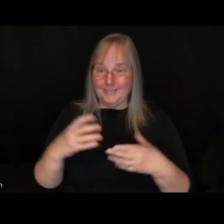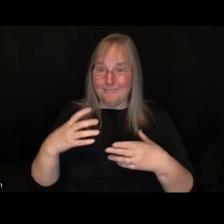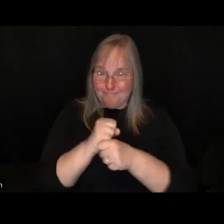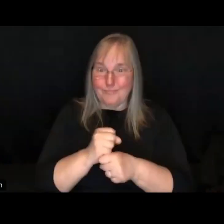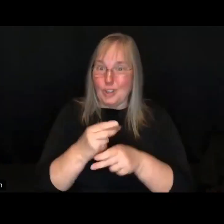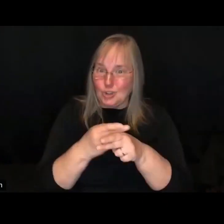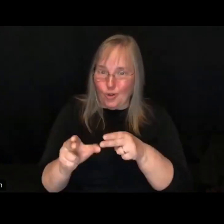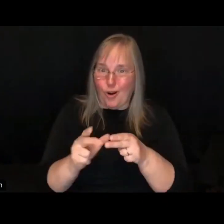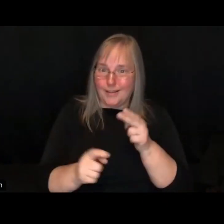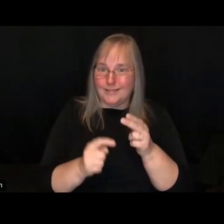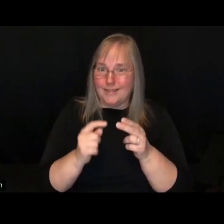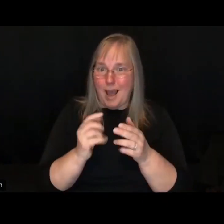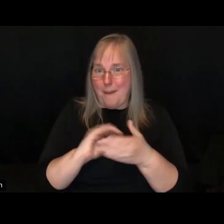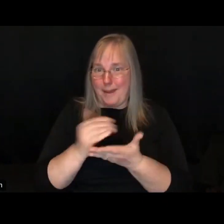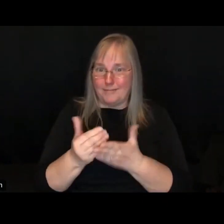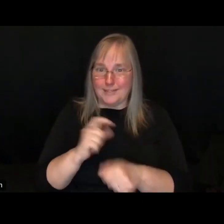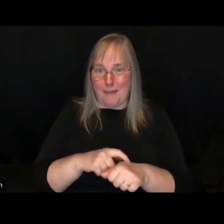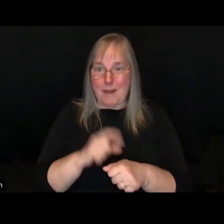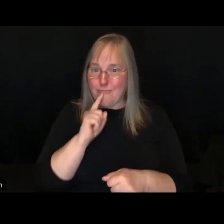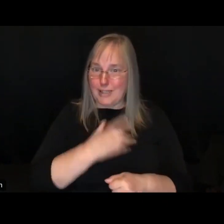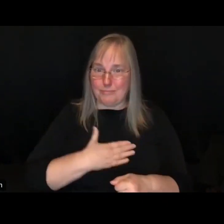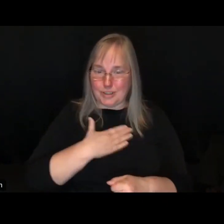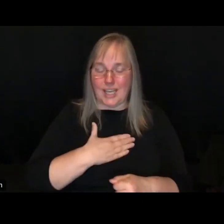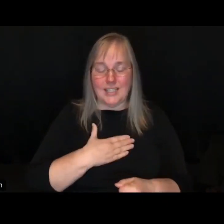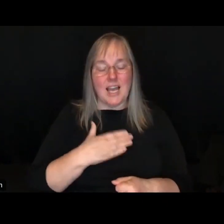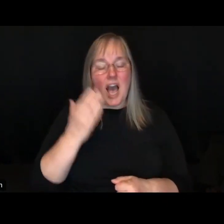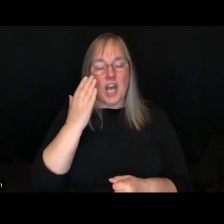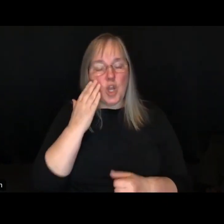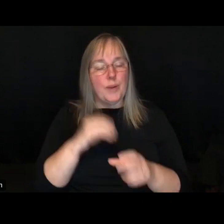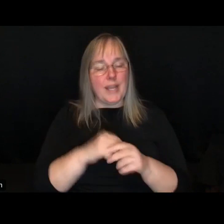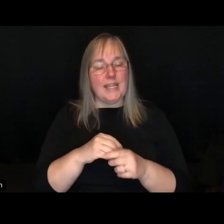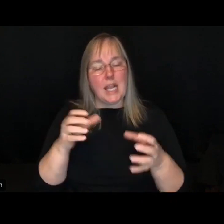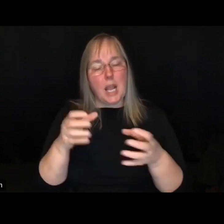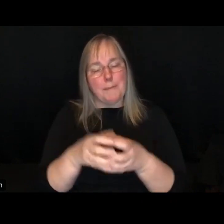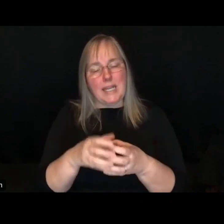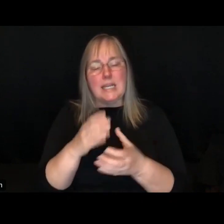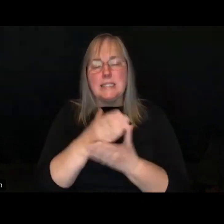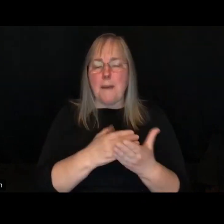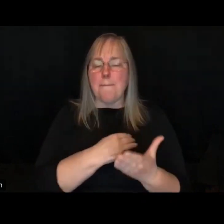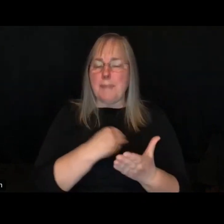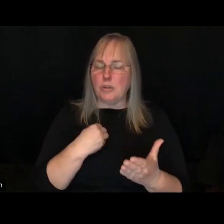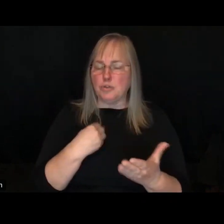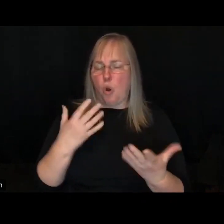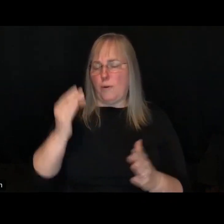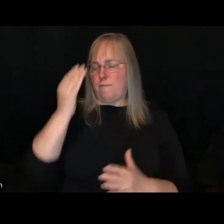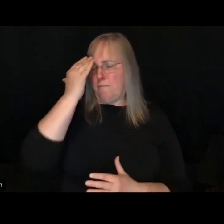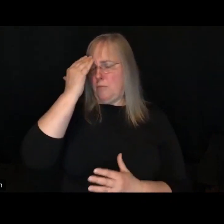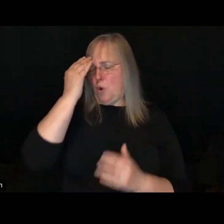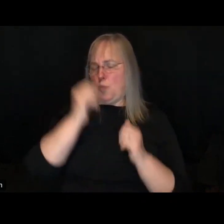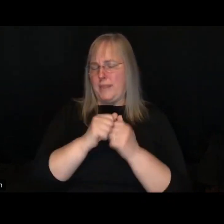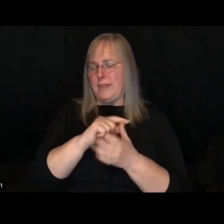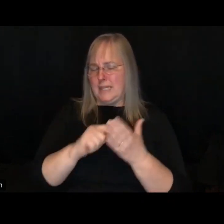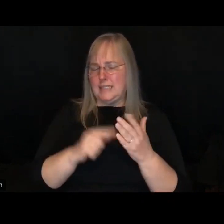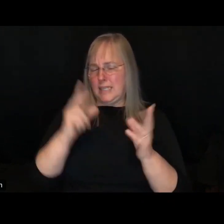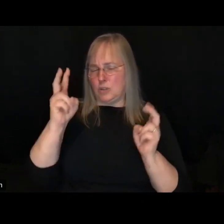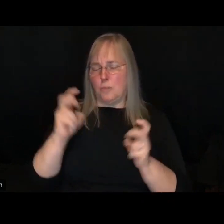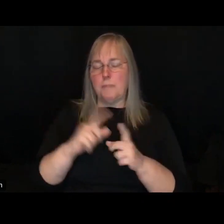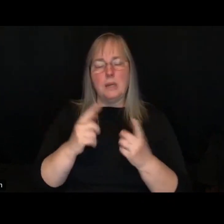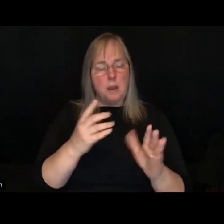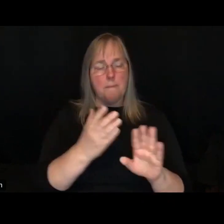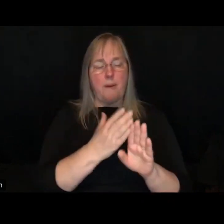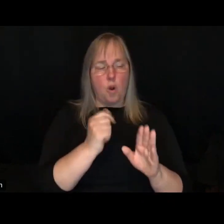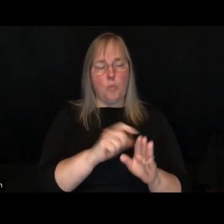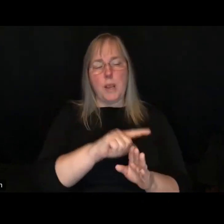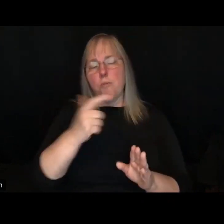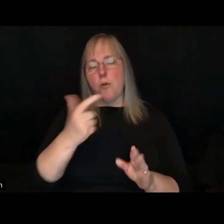so I really appreciate. I know, like in the committee, there are some members that are pretty familiar with development issues. I want to open up before we move to the